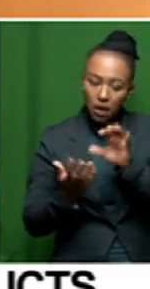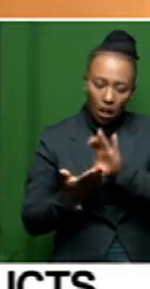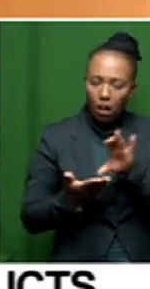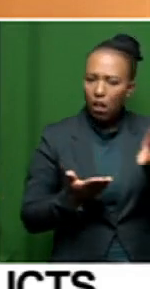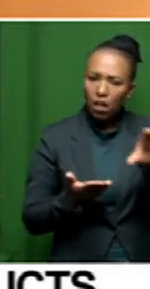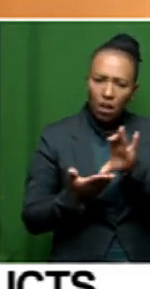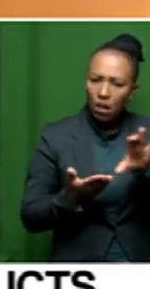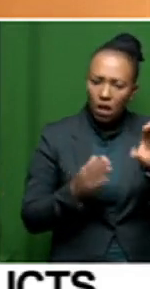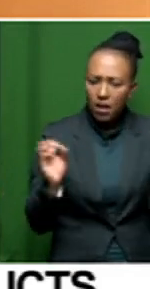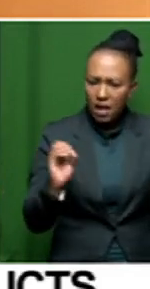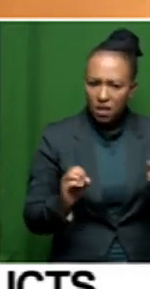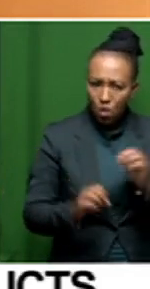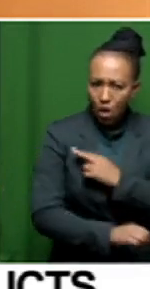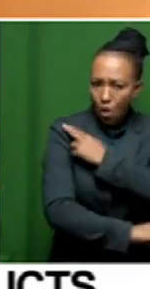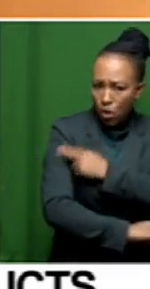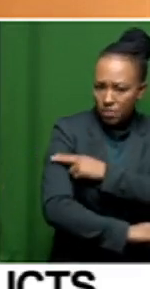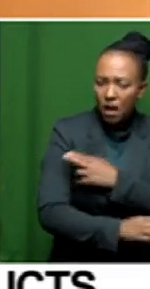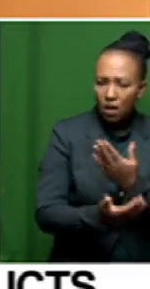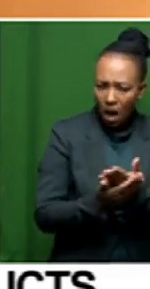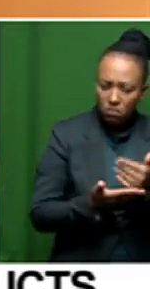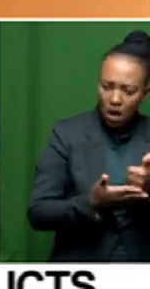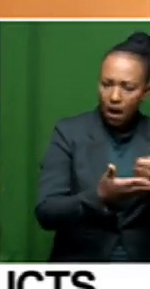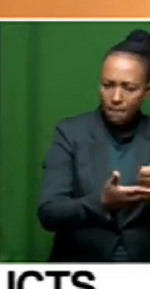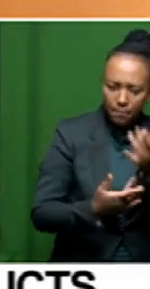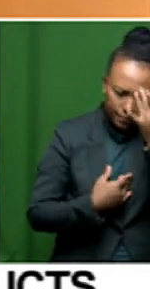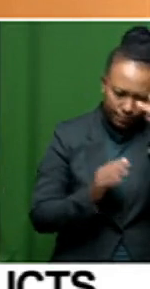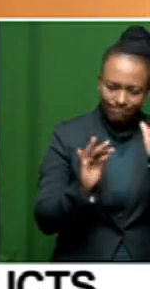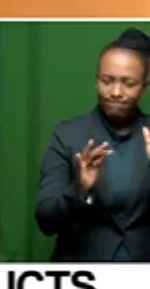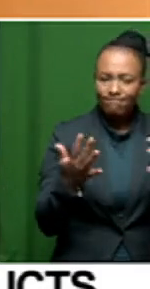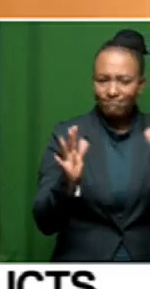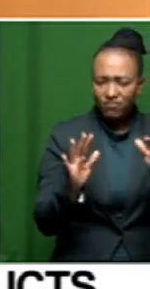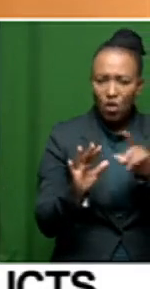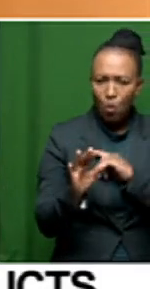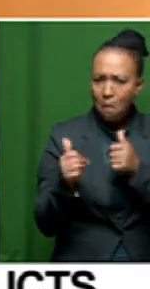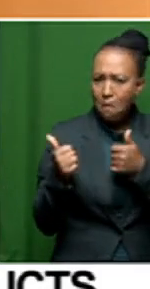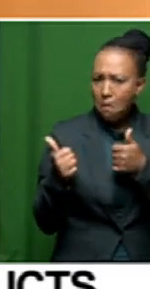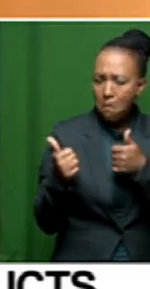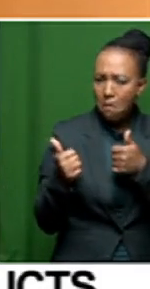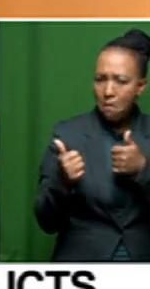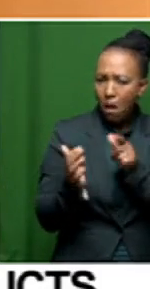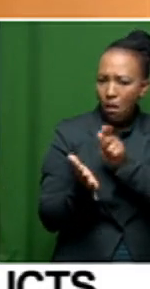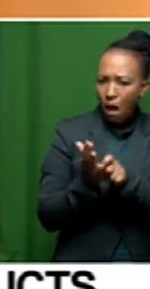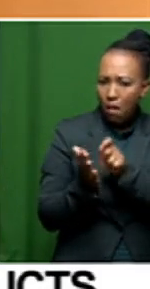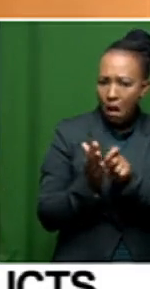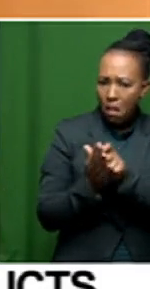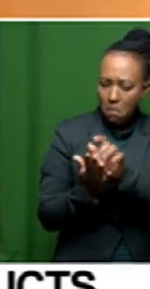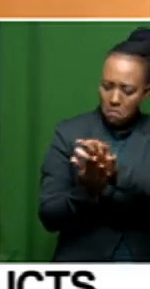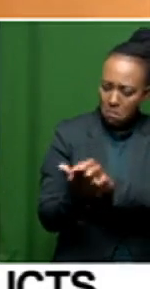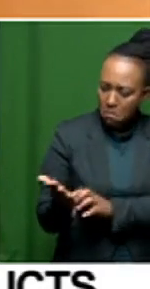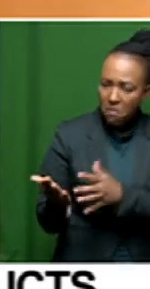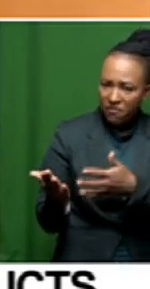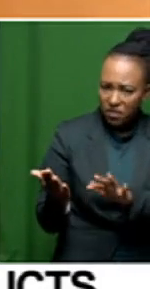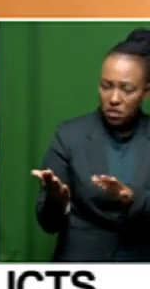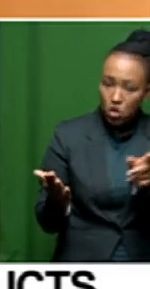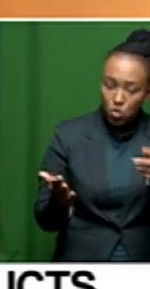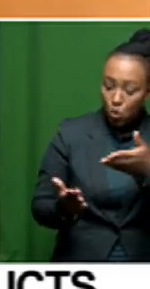in order for the hospital to cater for it. So again, all of these seem to have been well documented, Ms. Ngwenya. You were